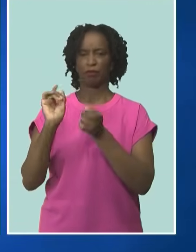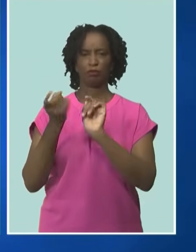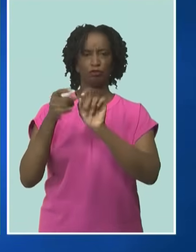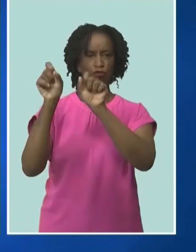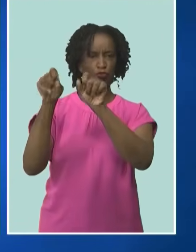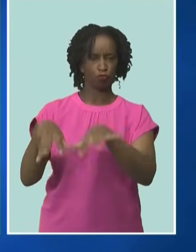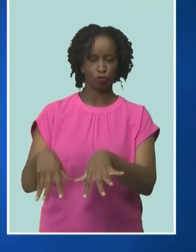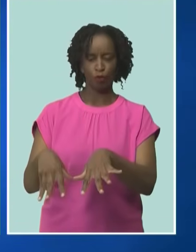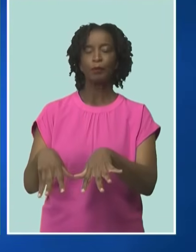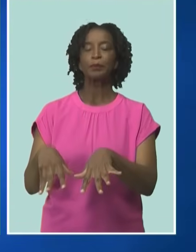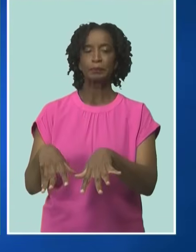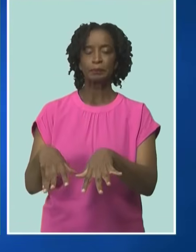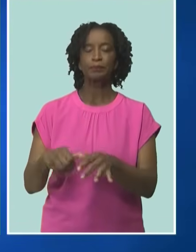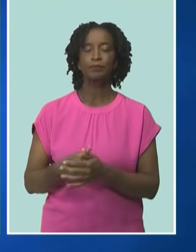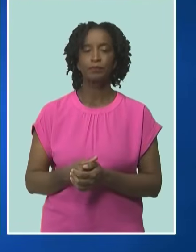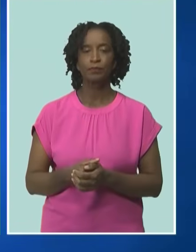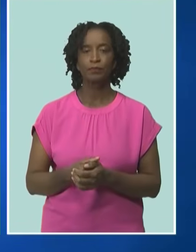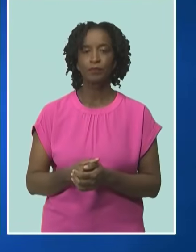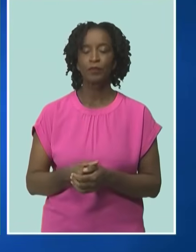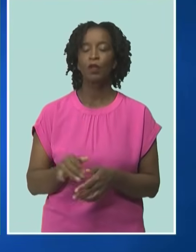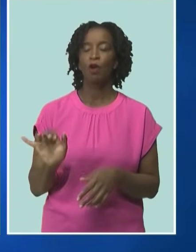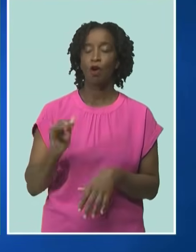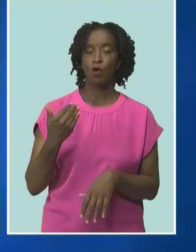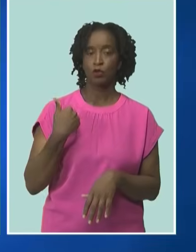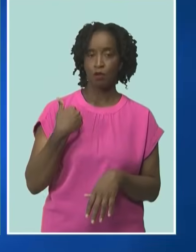caps and buttons will also be available.